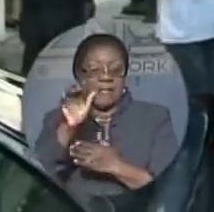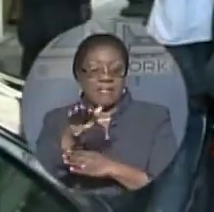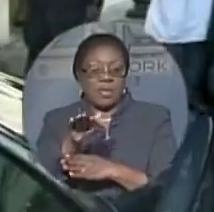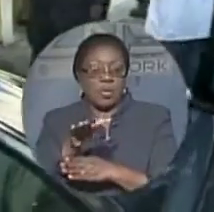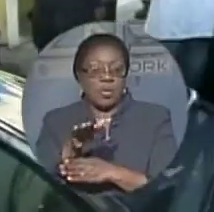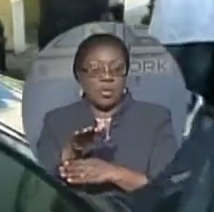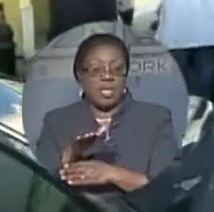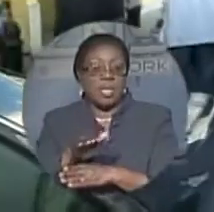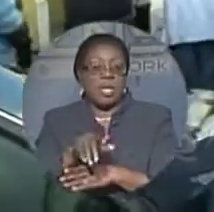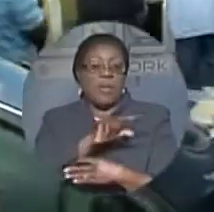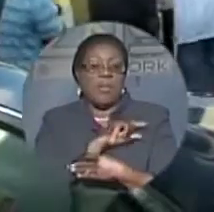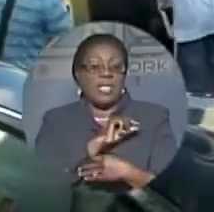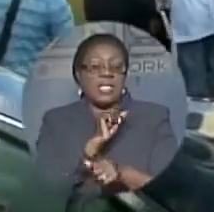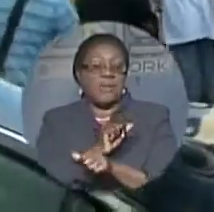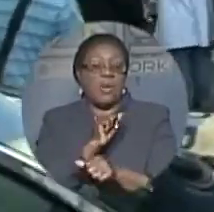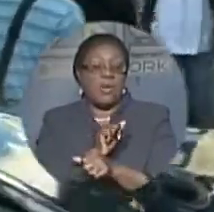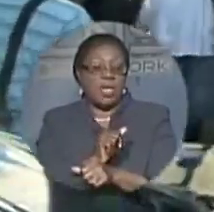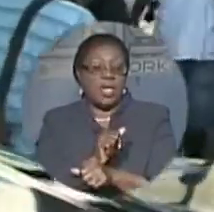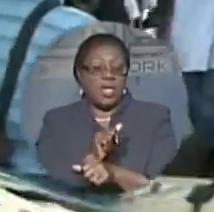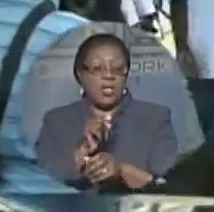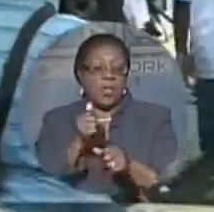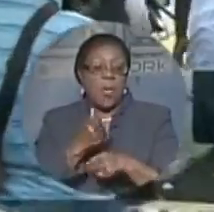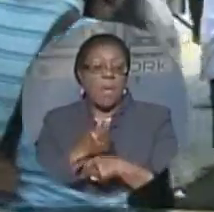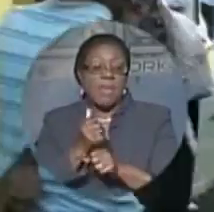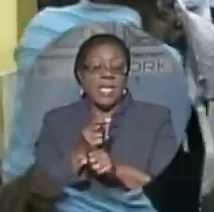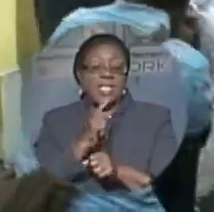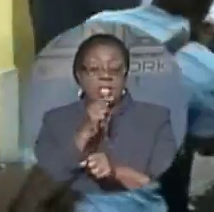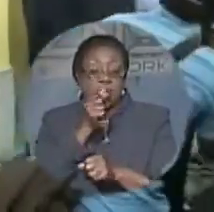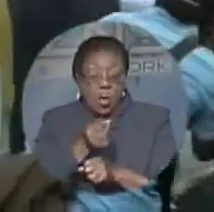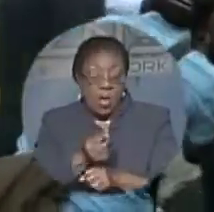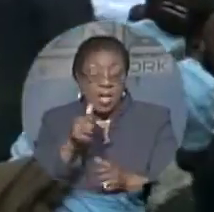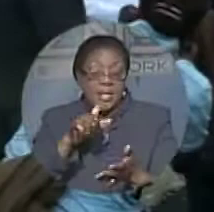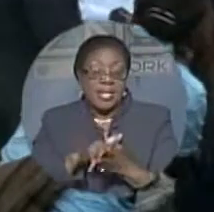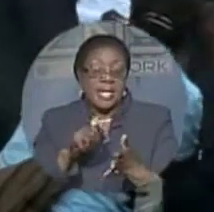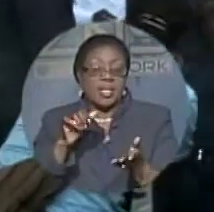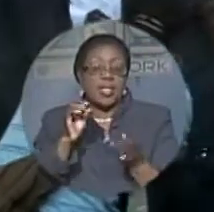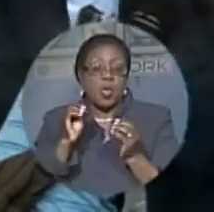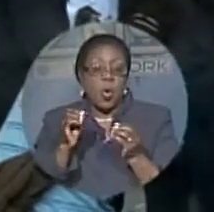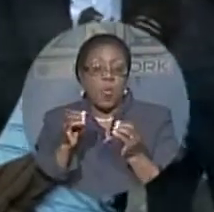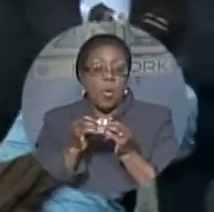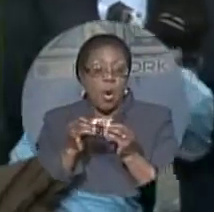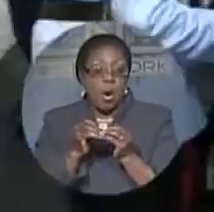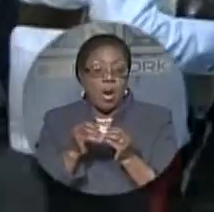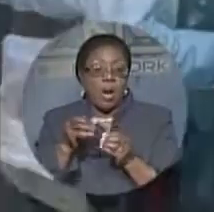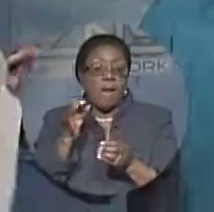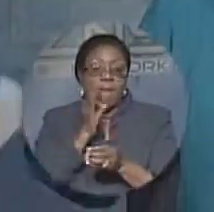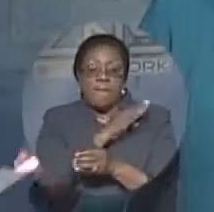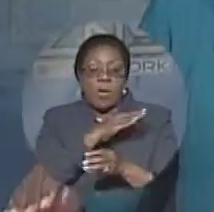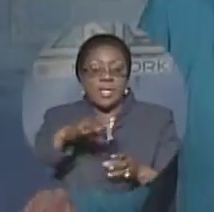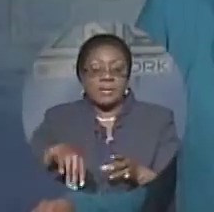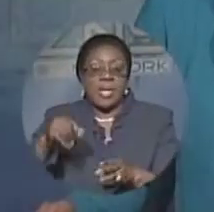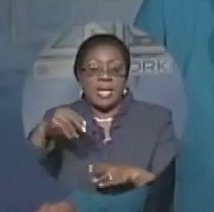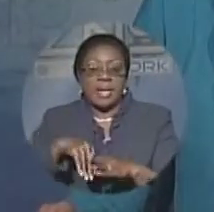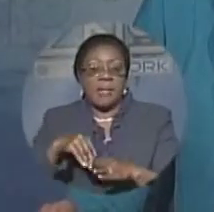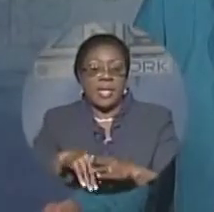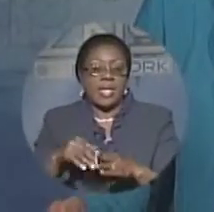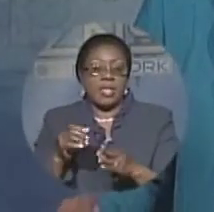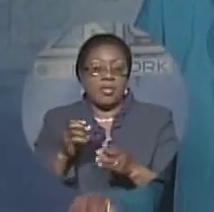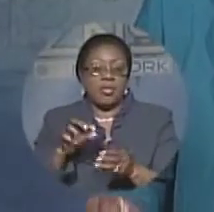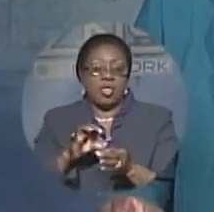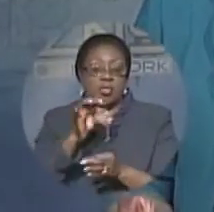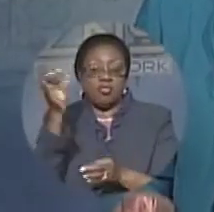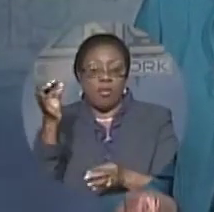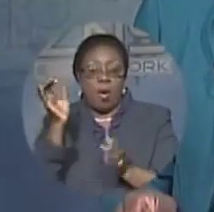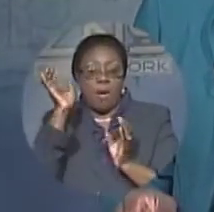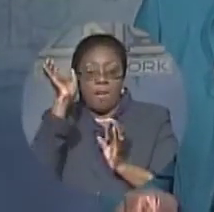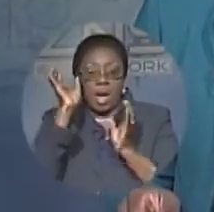to crack down on counterfeit item sales for years. Much of their focus has been on the downtown straw market. The Youth